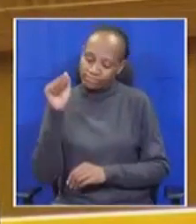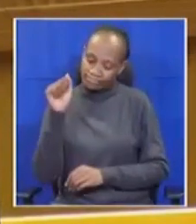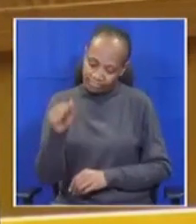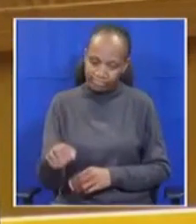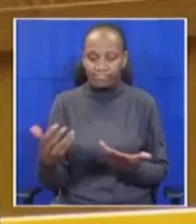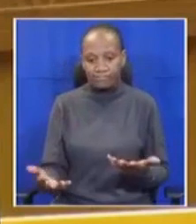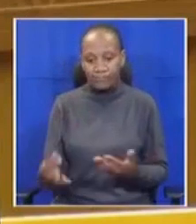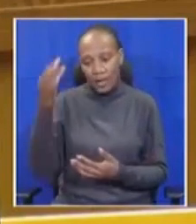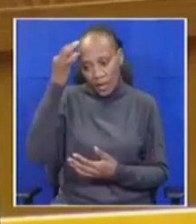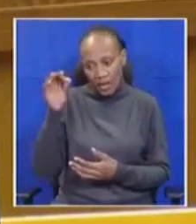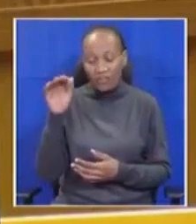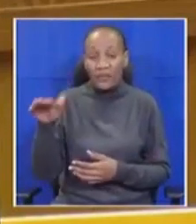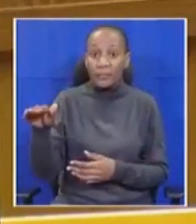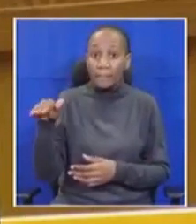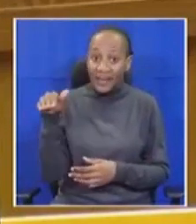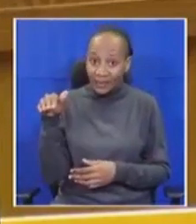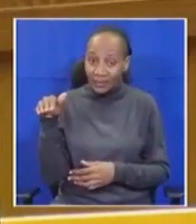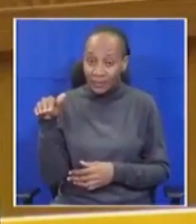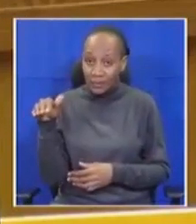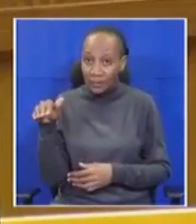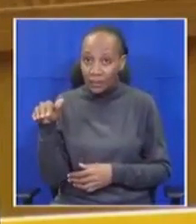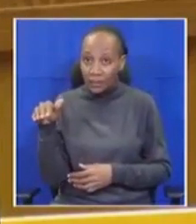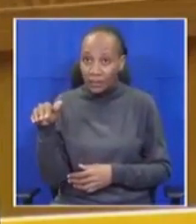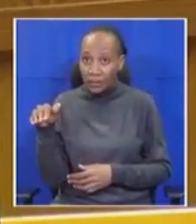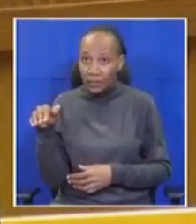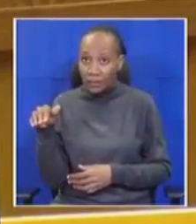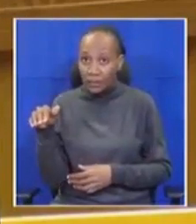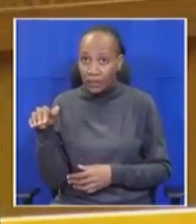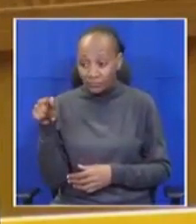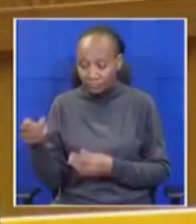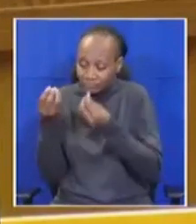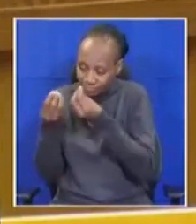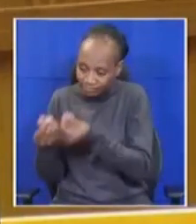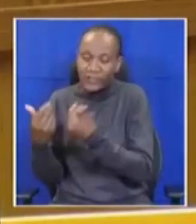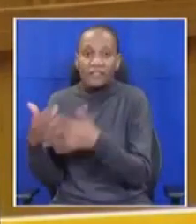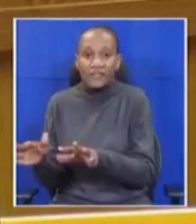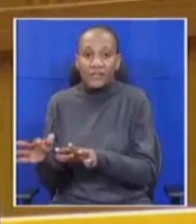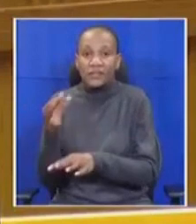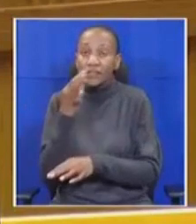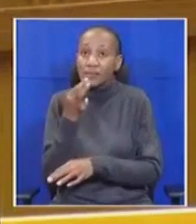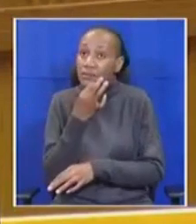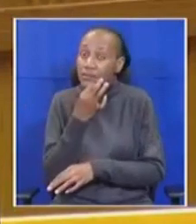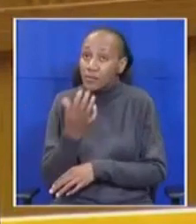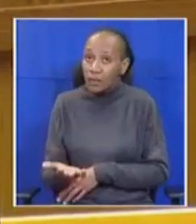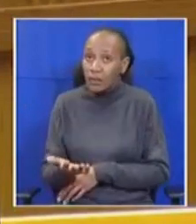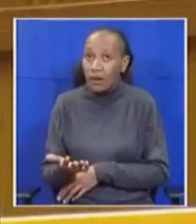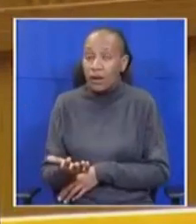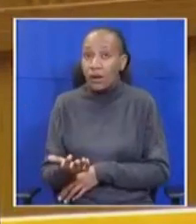the state-owned bank is a resolution that was taken by the governing party.